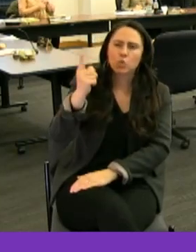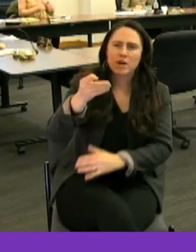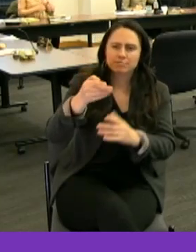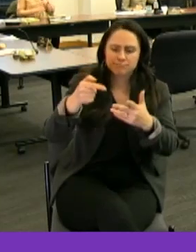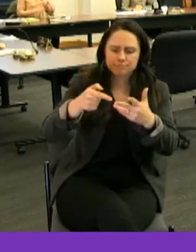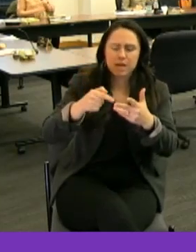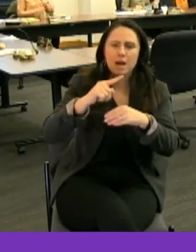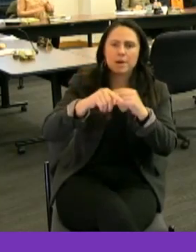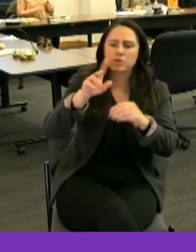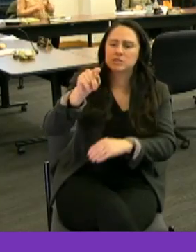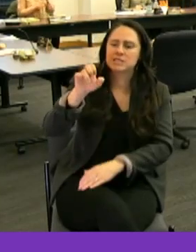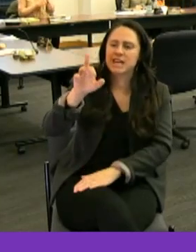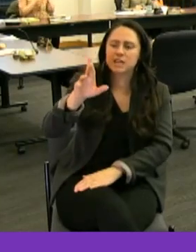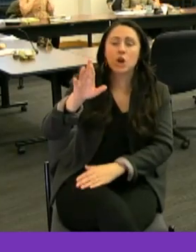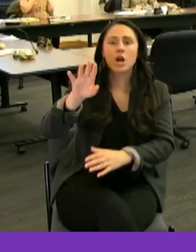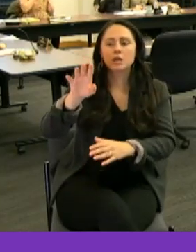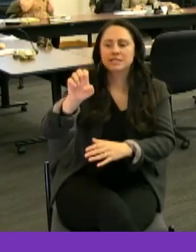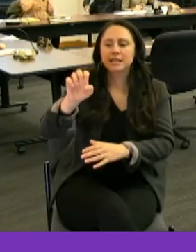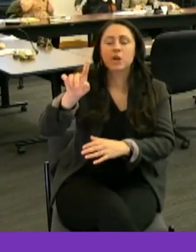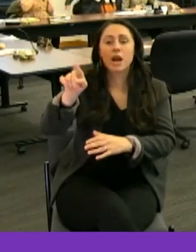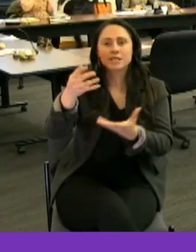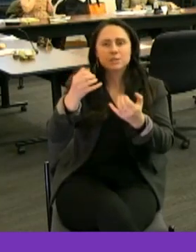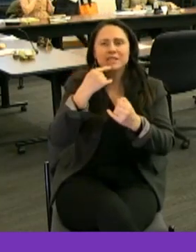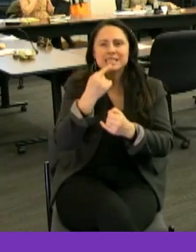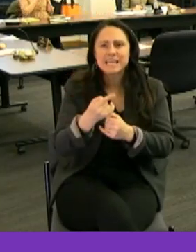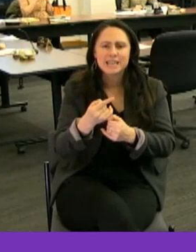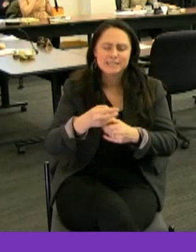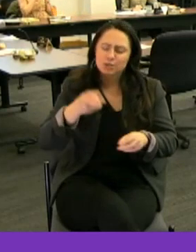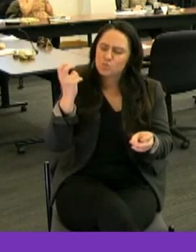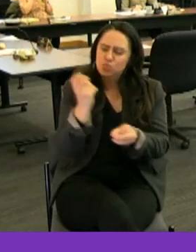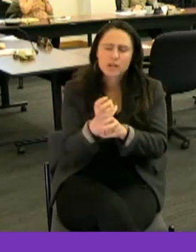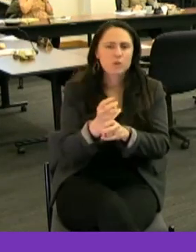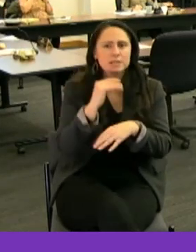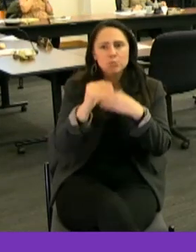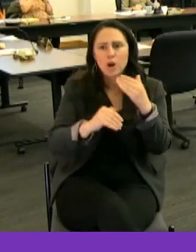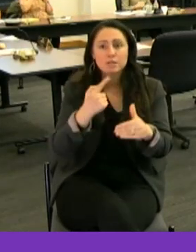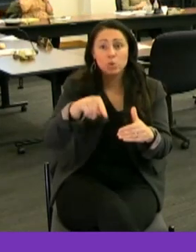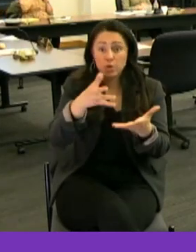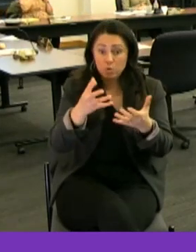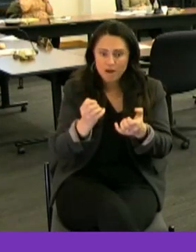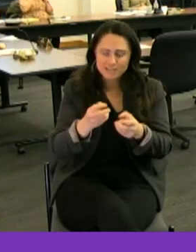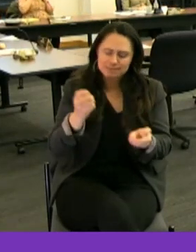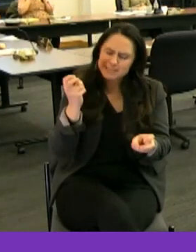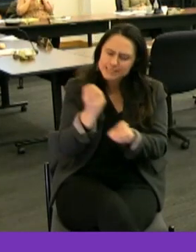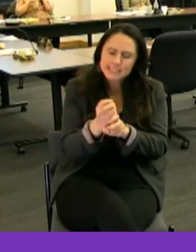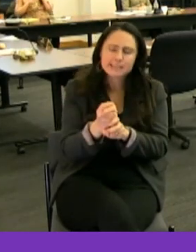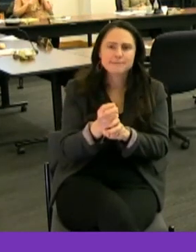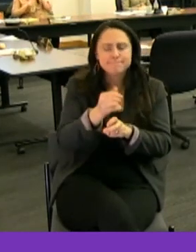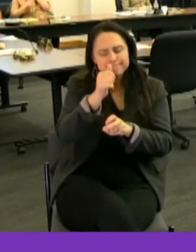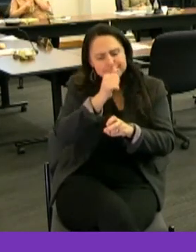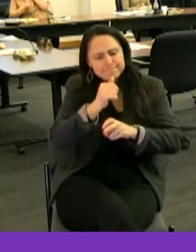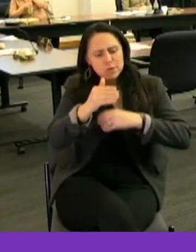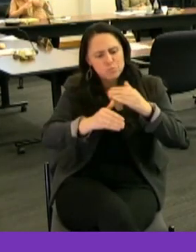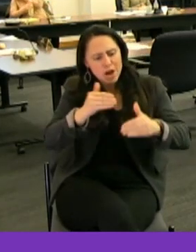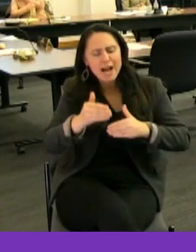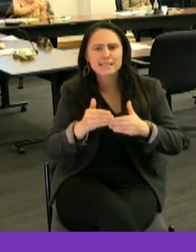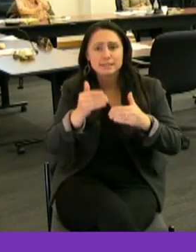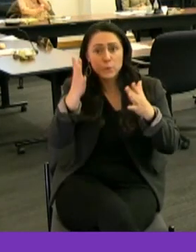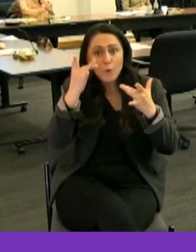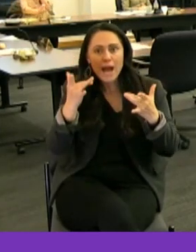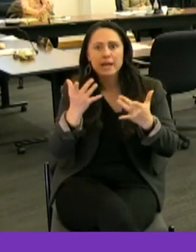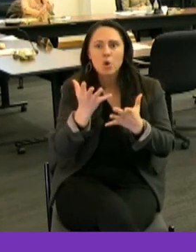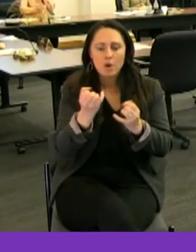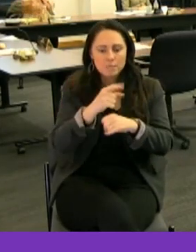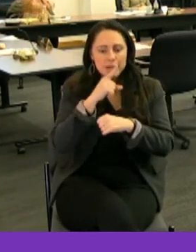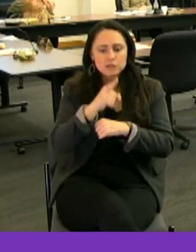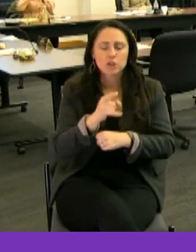again reiterate that this is a rigorous process, and we want it to be a rigorous process. We want to make